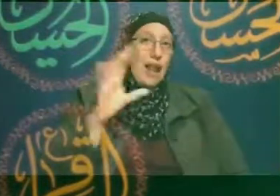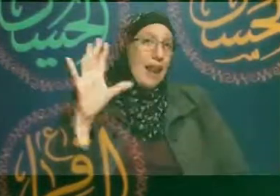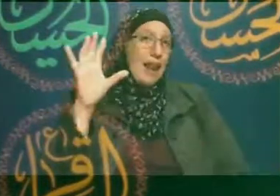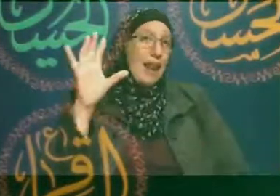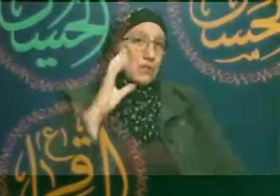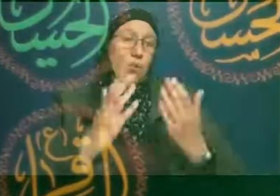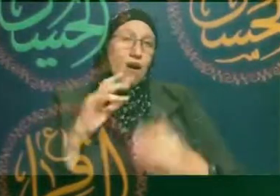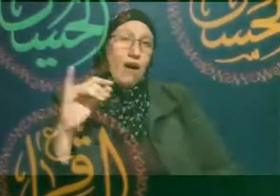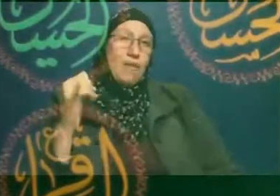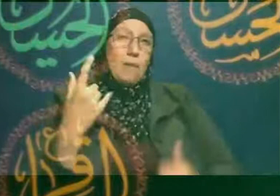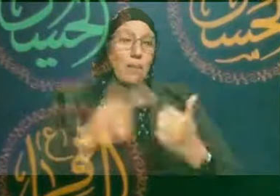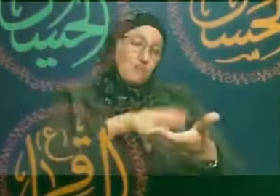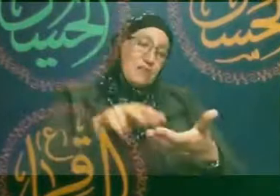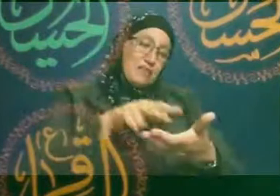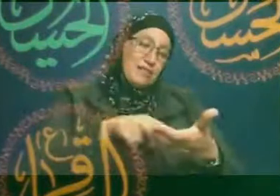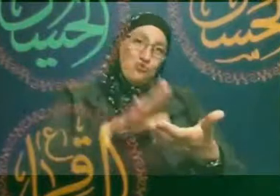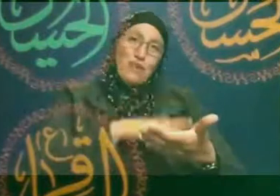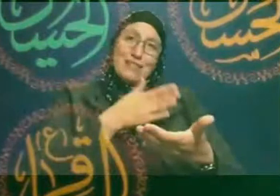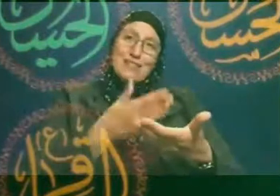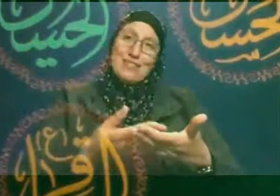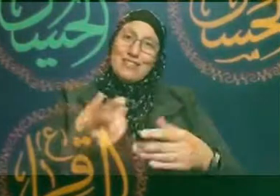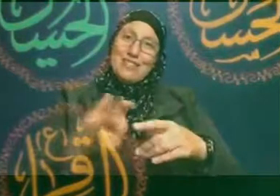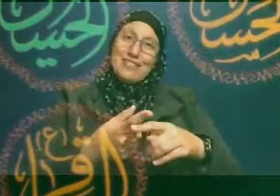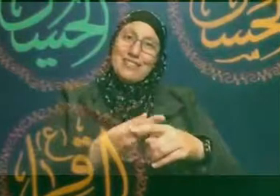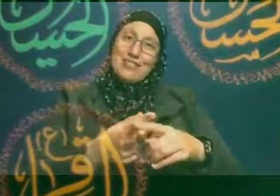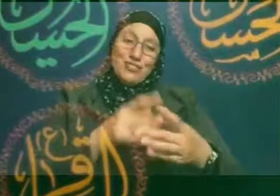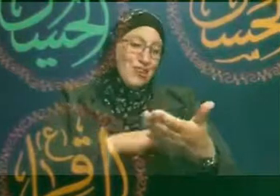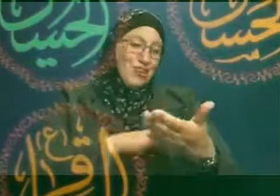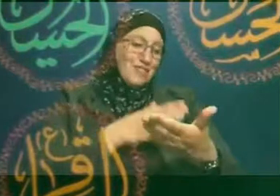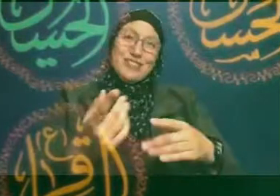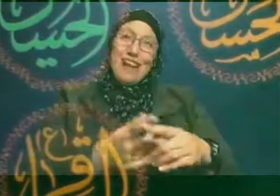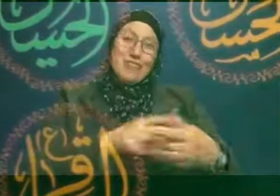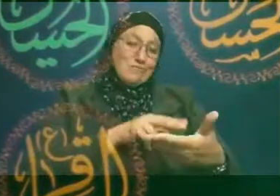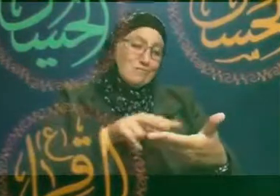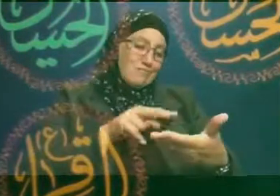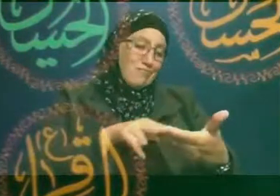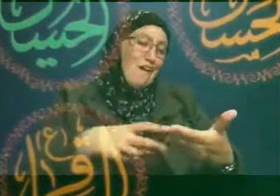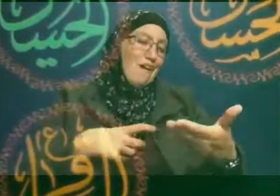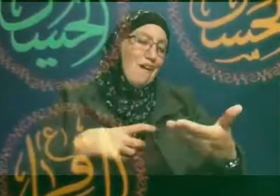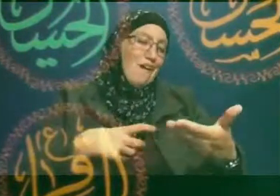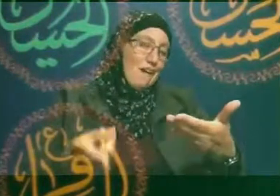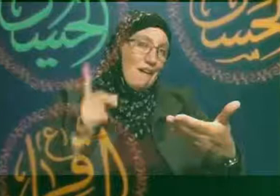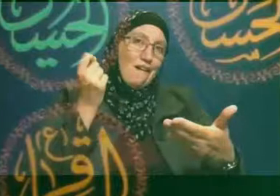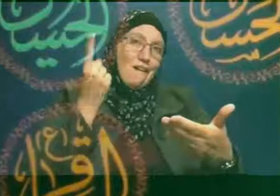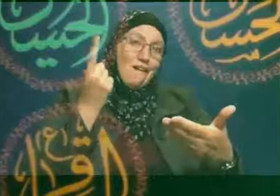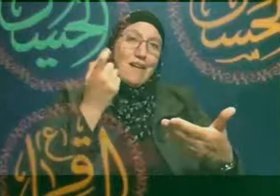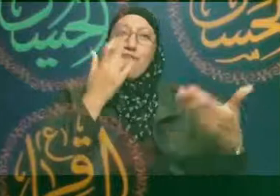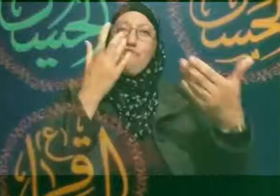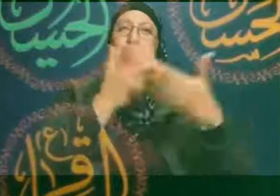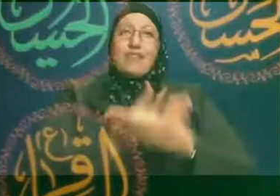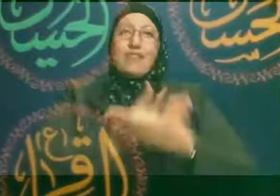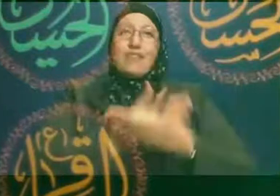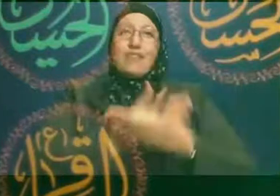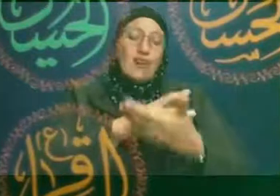the translation. The translation speaks for itself. And especially once you read it every night, you bring it to your